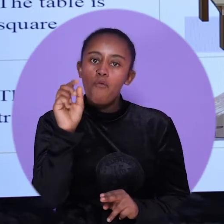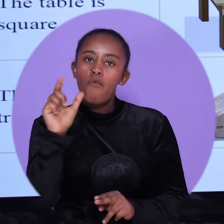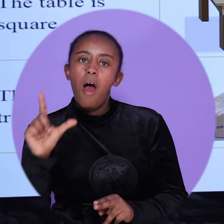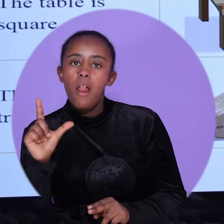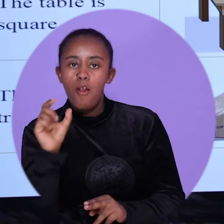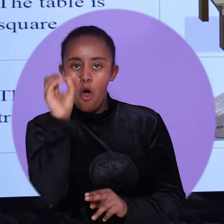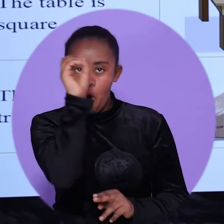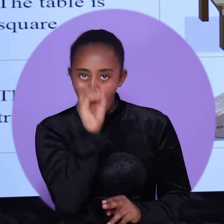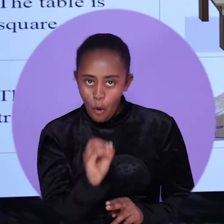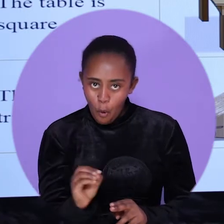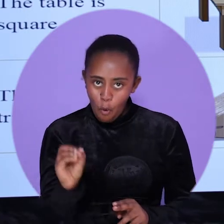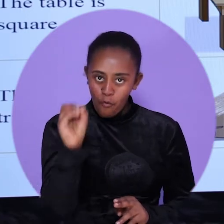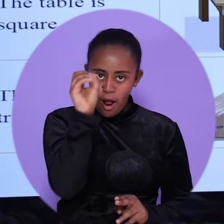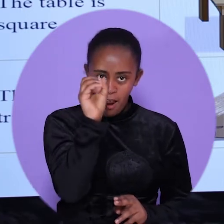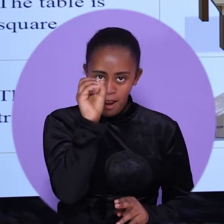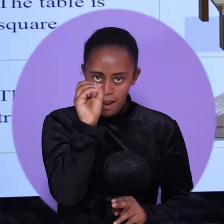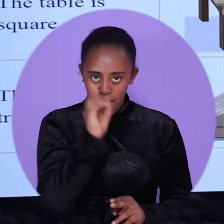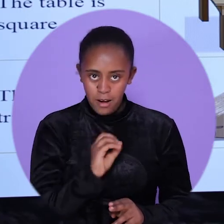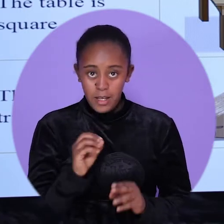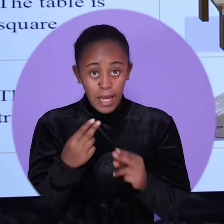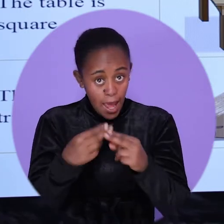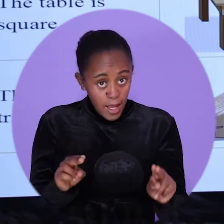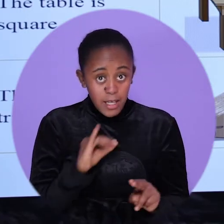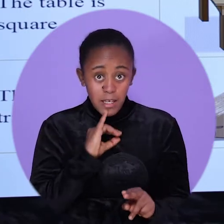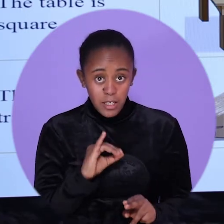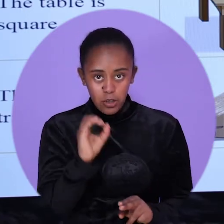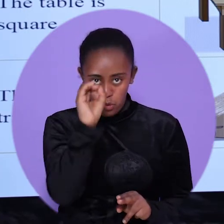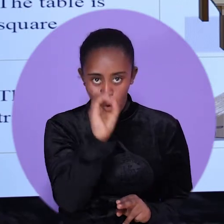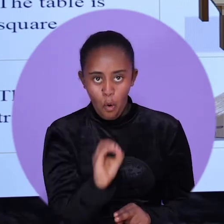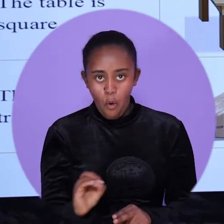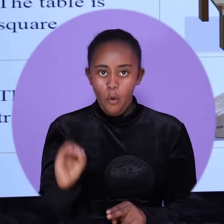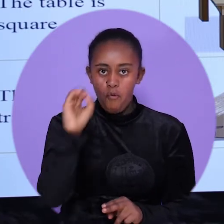say after me, the egg is oval.